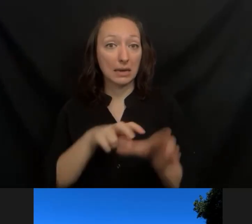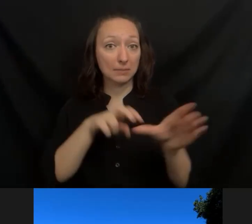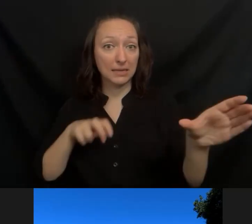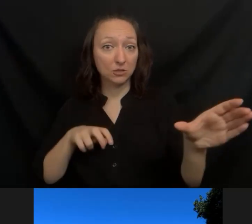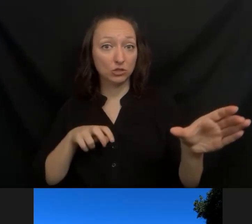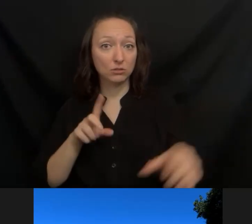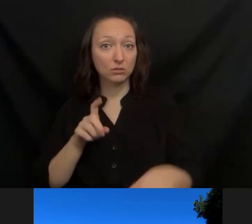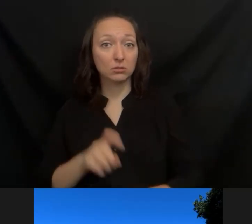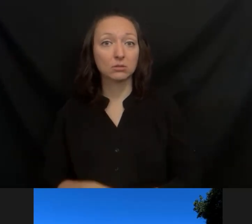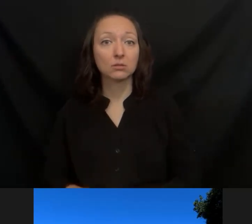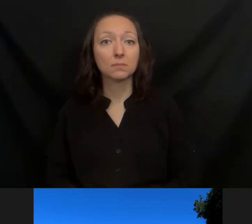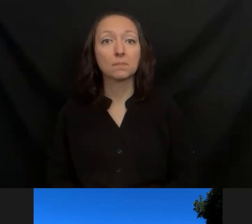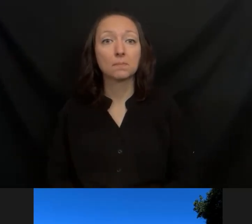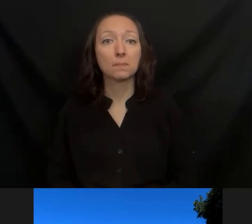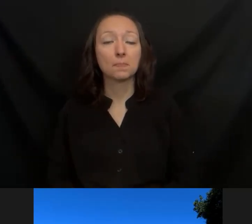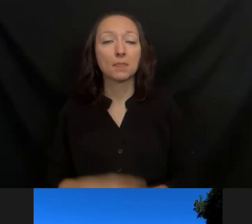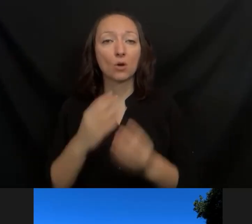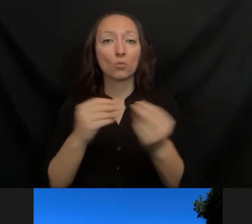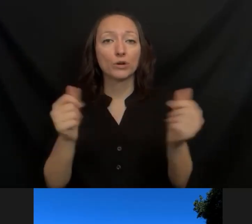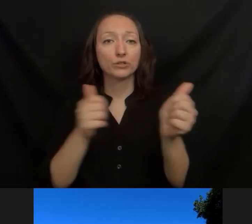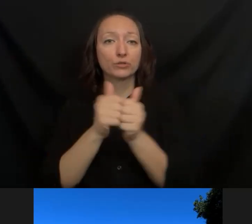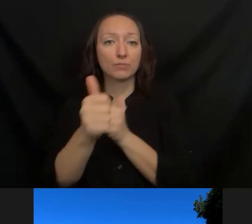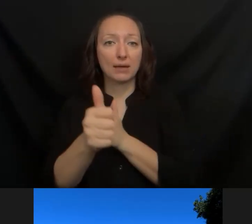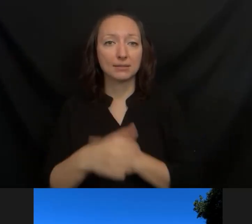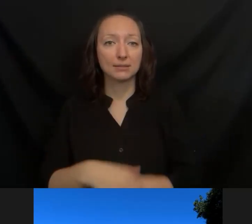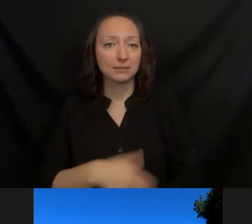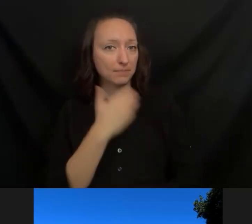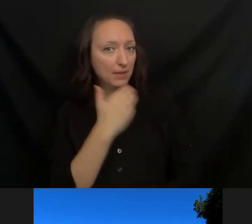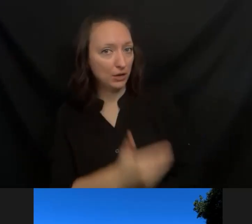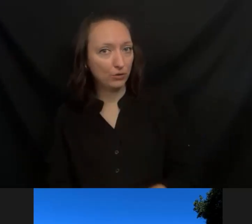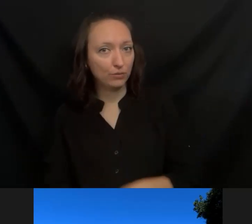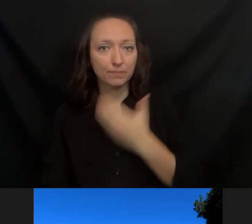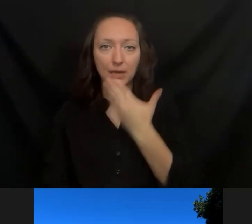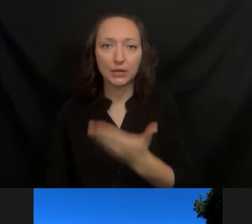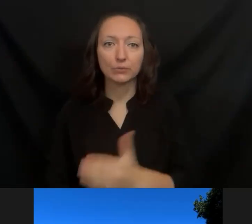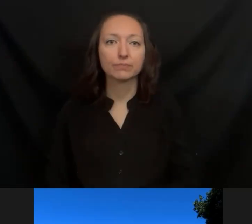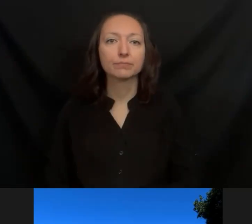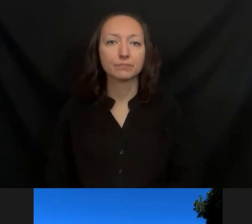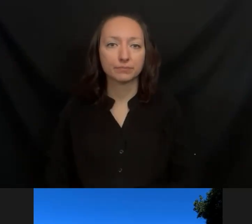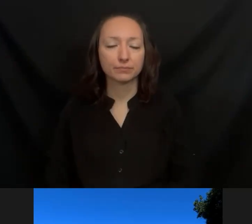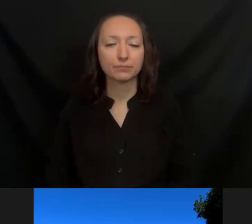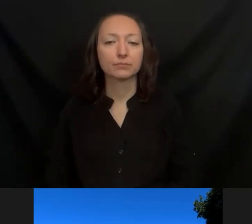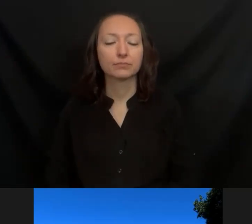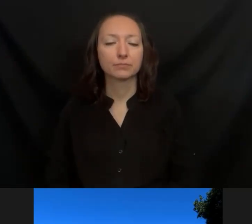Abstentions? Resolution passes. Thank you. Thank you.